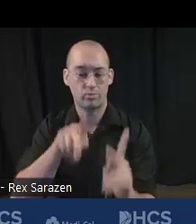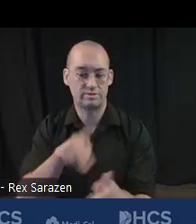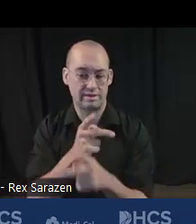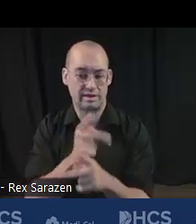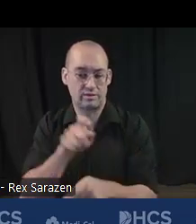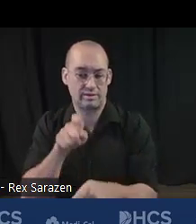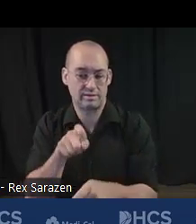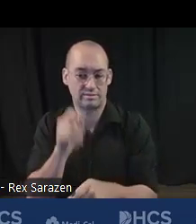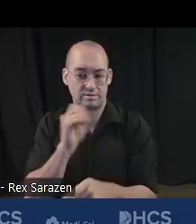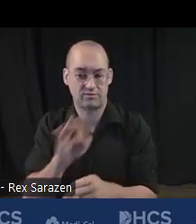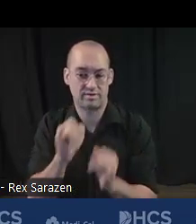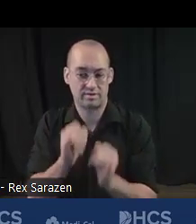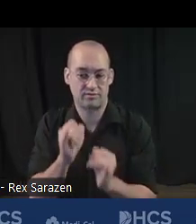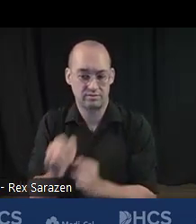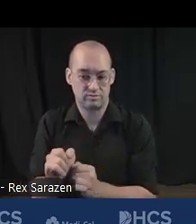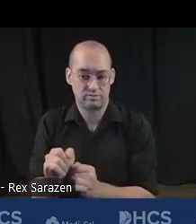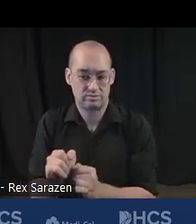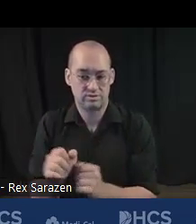individuals with